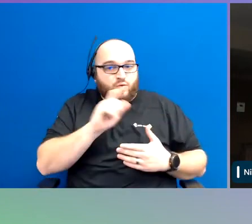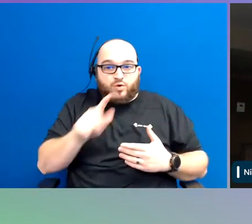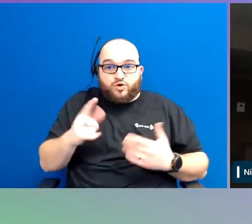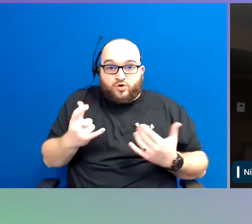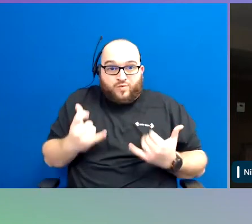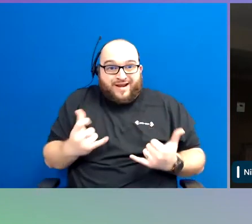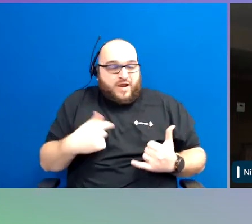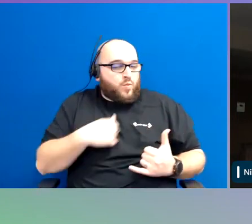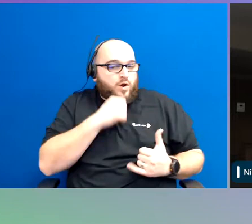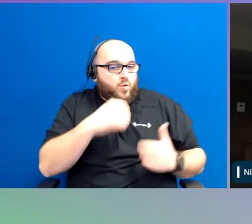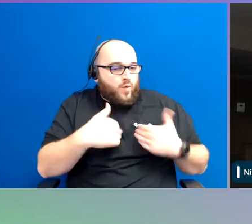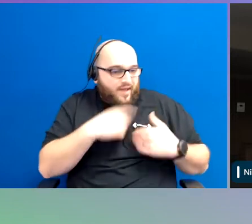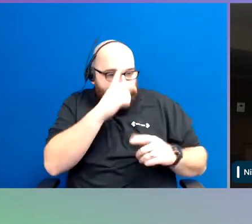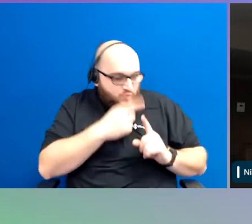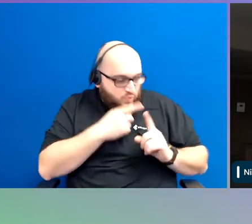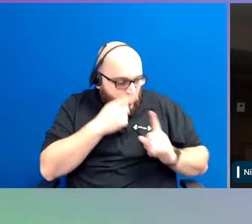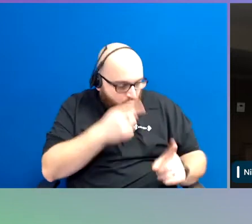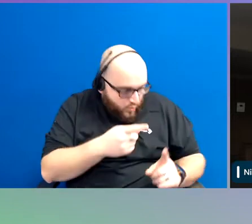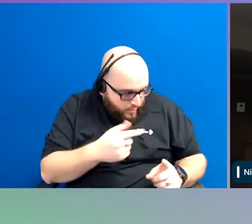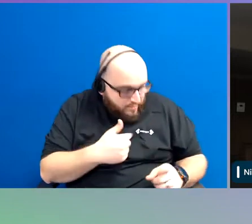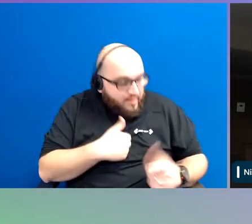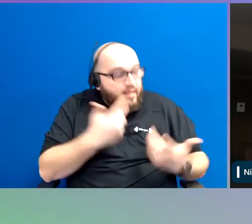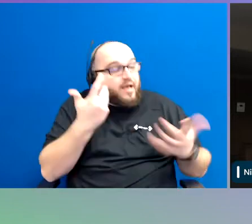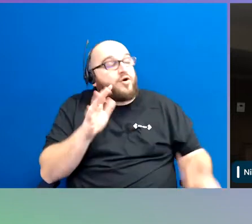goal. I've set it.